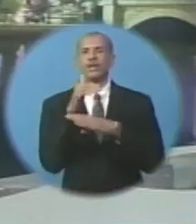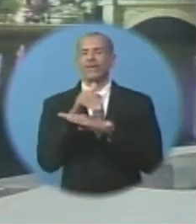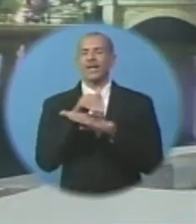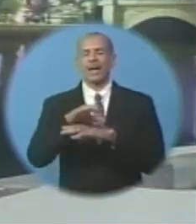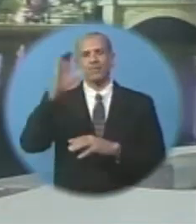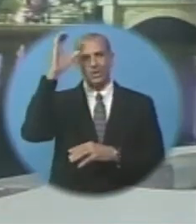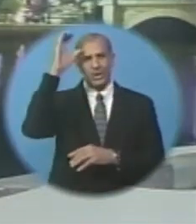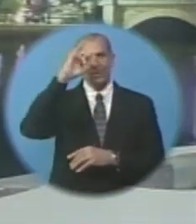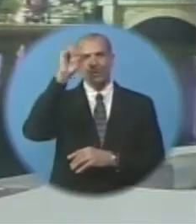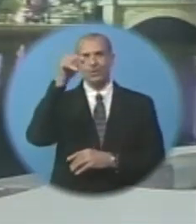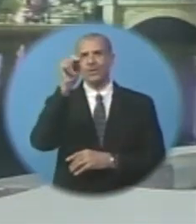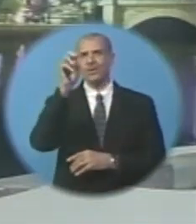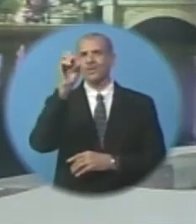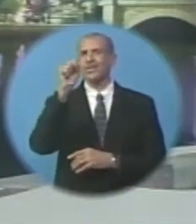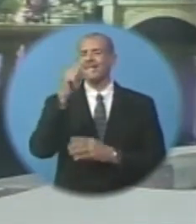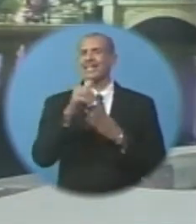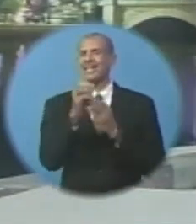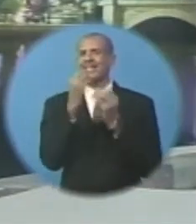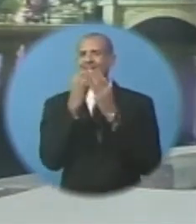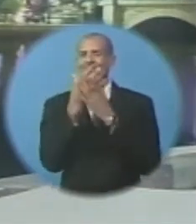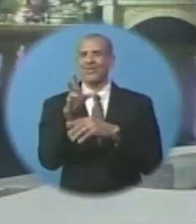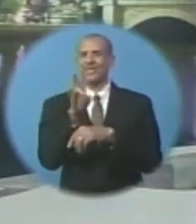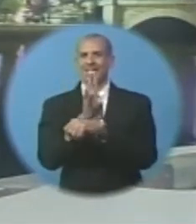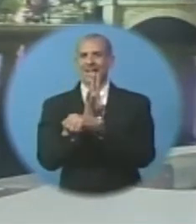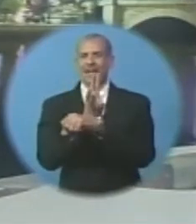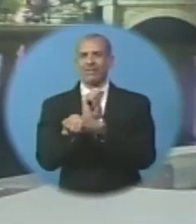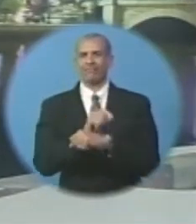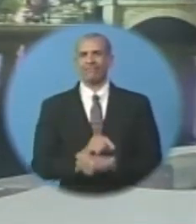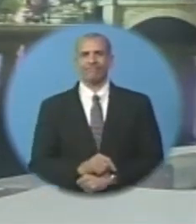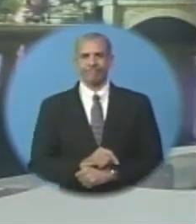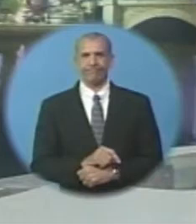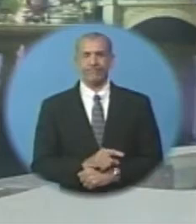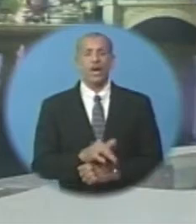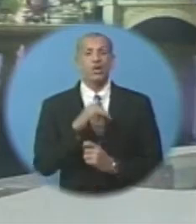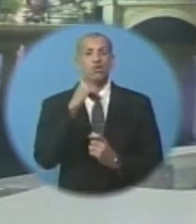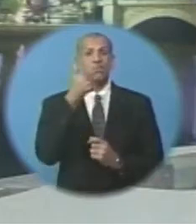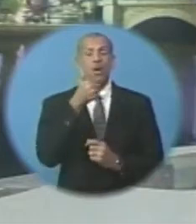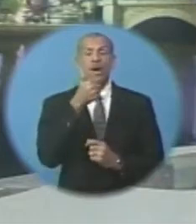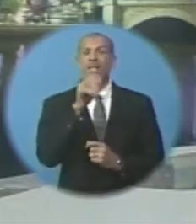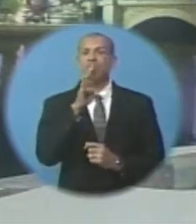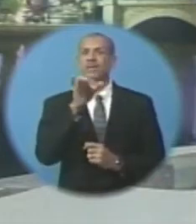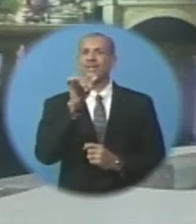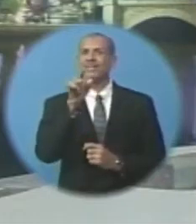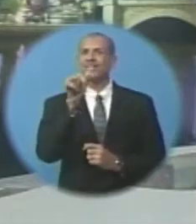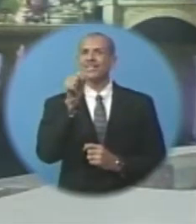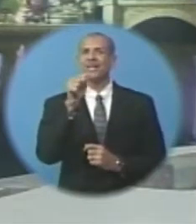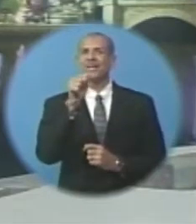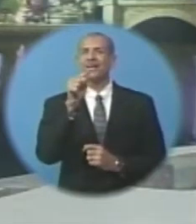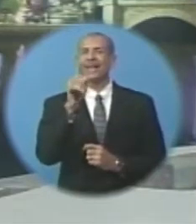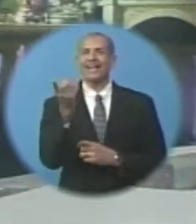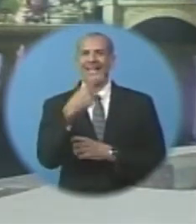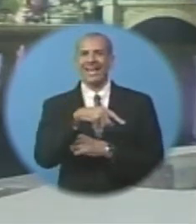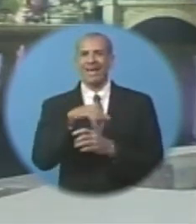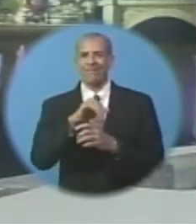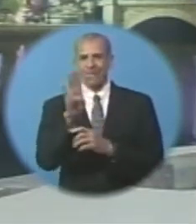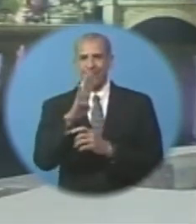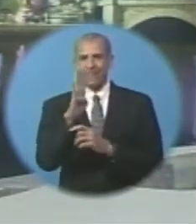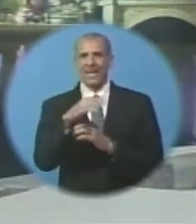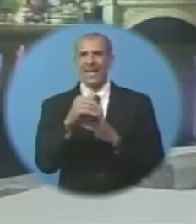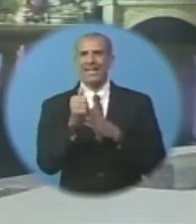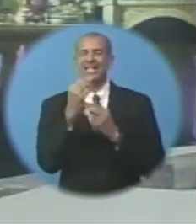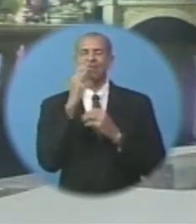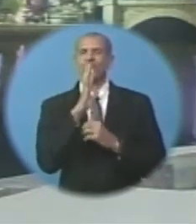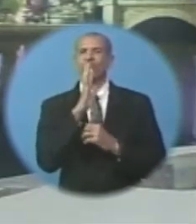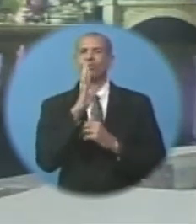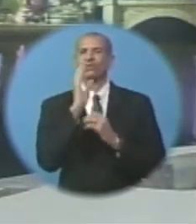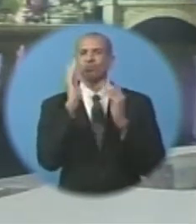Good evening, I'm Shane Jones, leading the news at 7. Tomorrow is Budget Day in Barbados, and lead spokesman of the